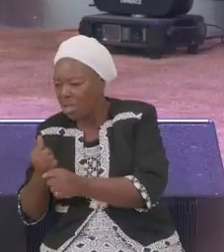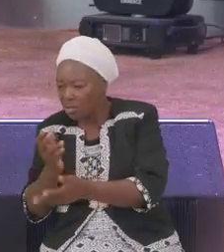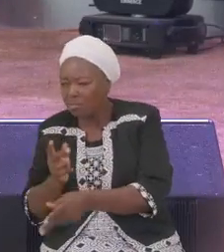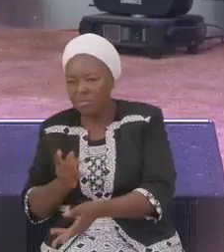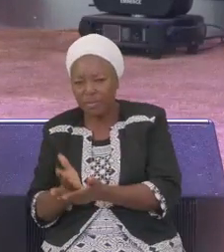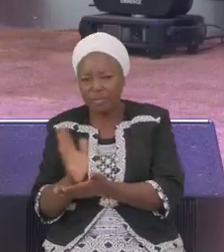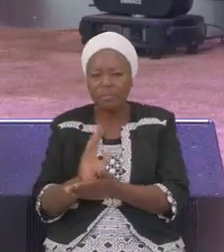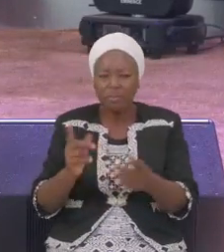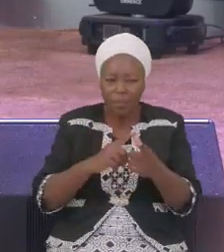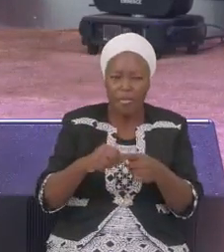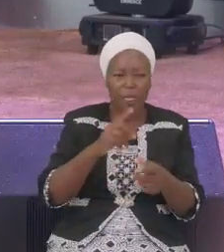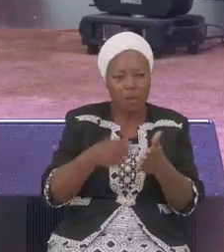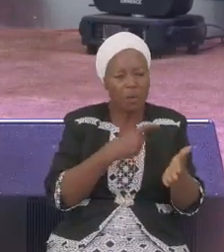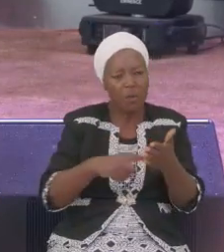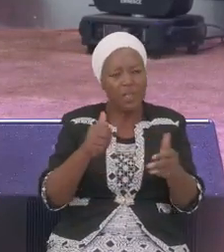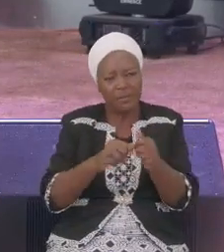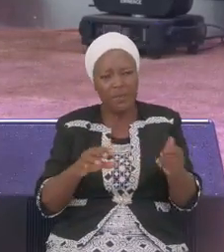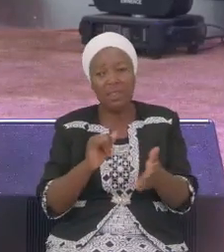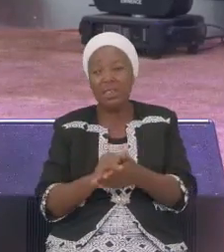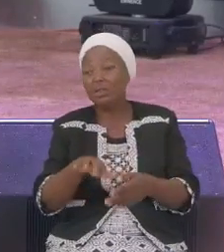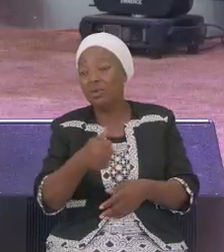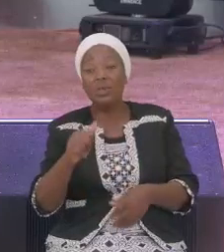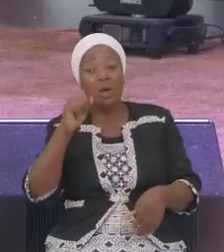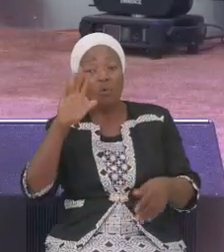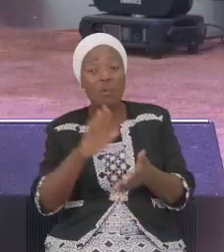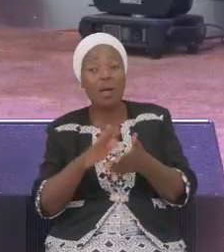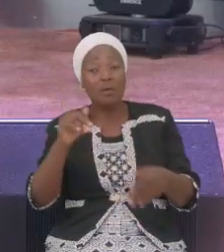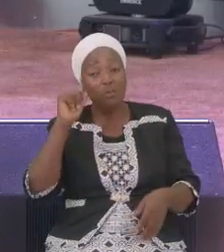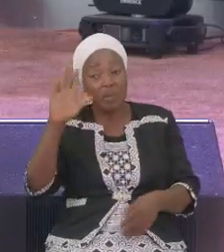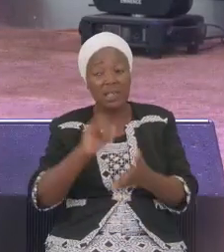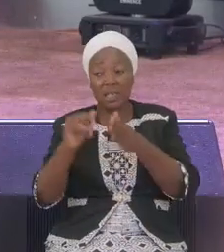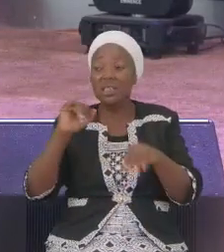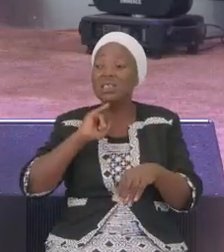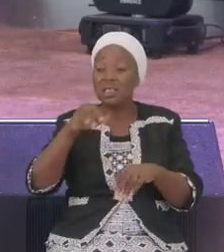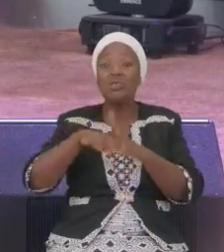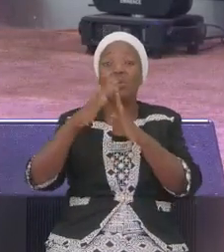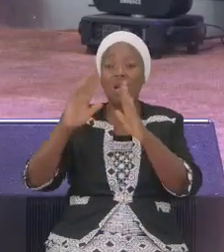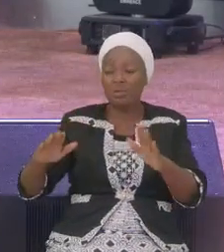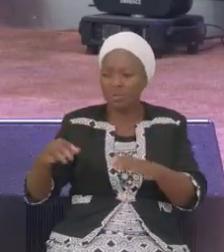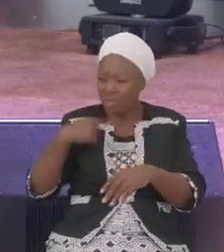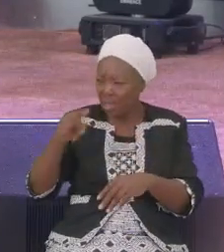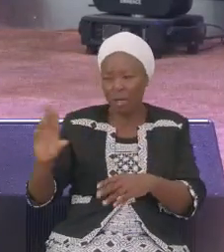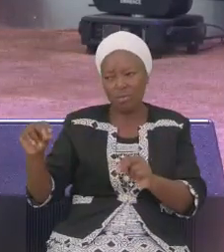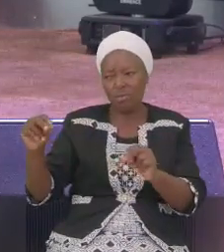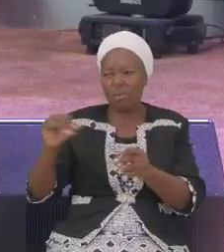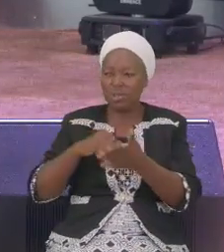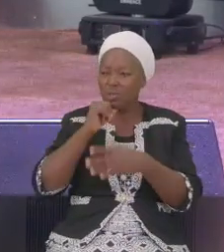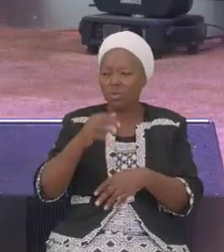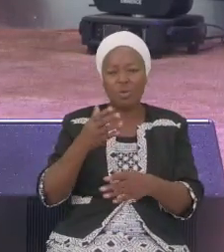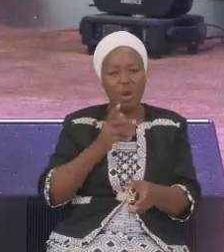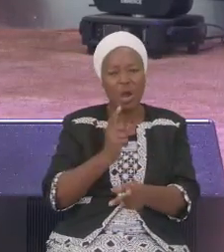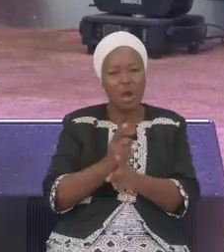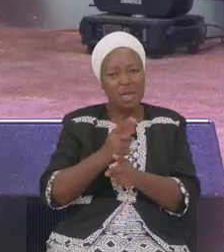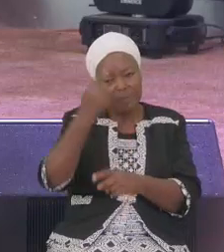everything, and that other extra woman left. You remember that, and that illicit relationship you had with that man, with